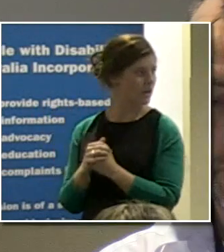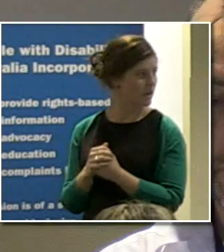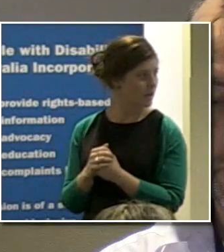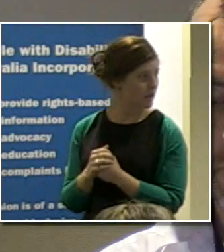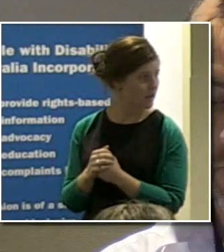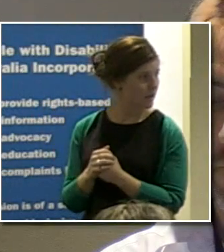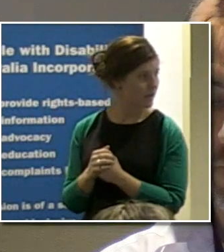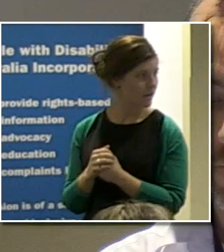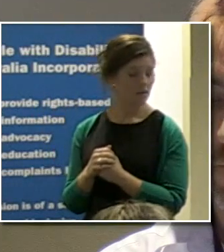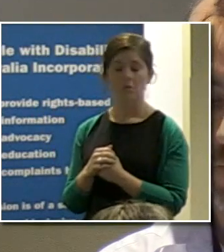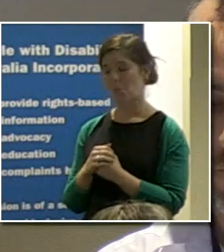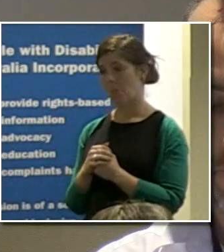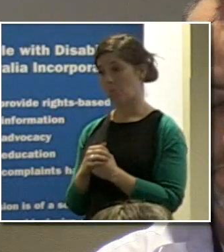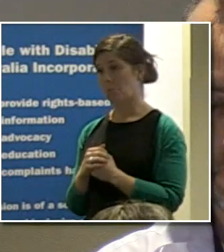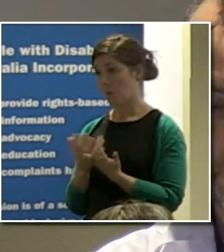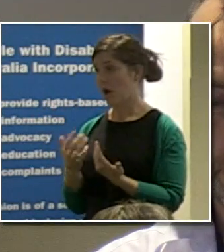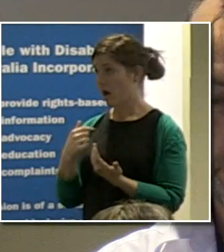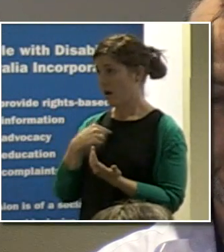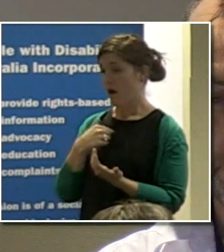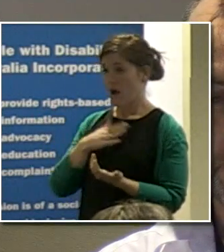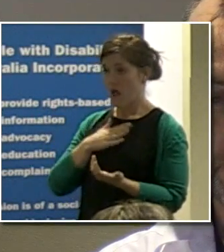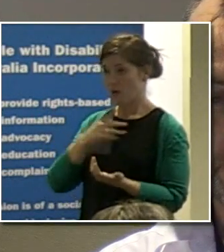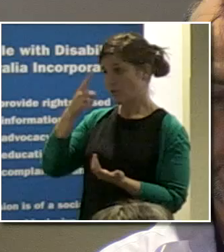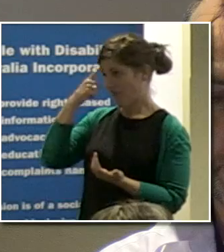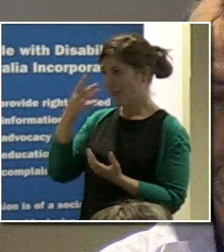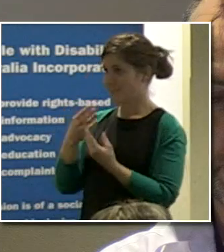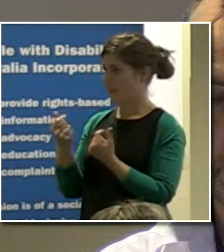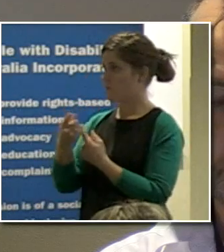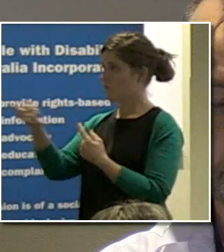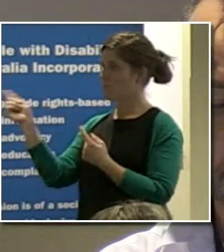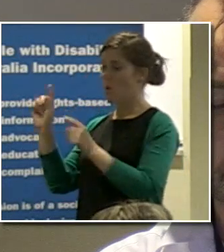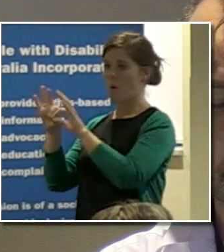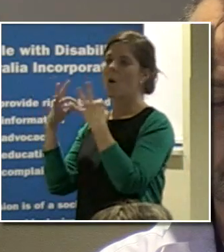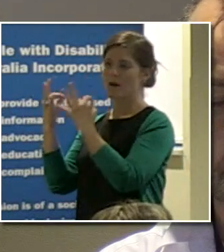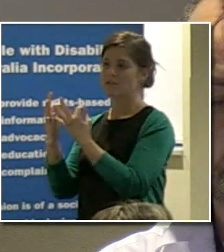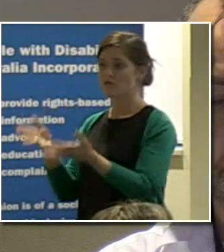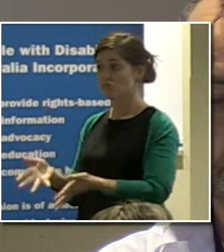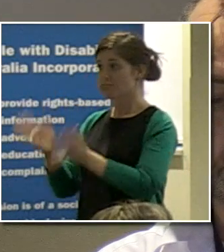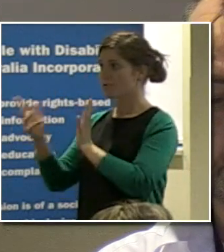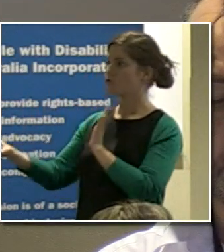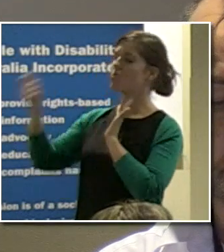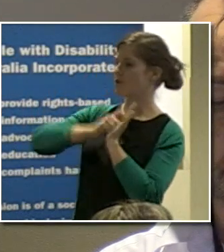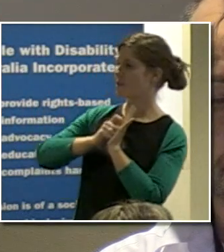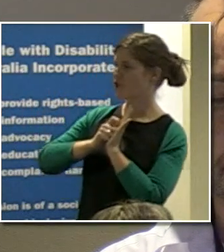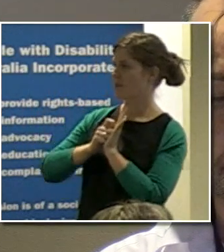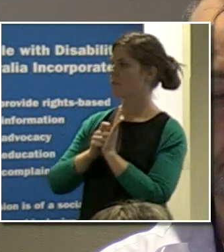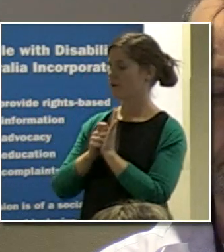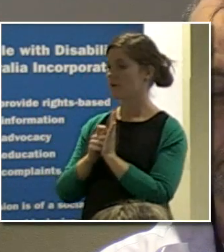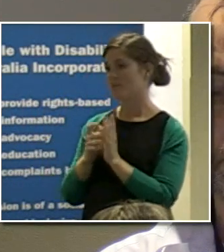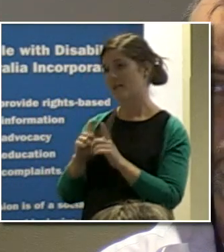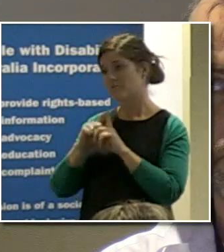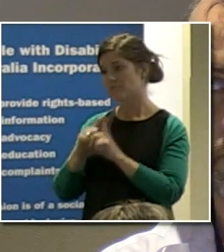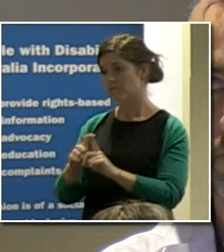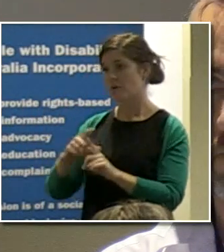I'd like to think that the organizations would consider that. It is a difficult exercise because one of the